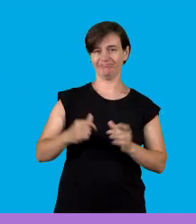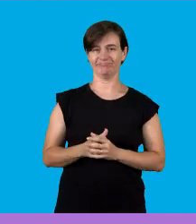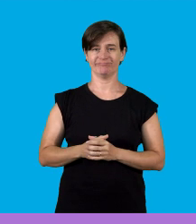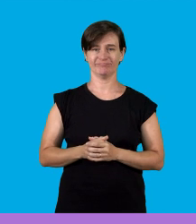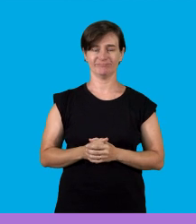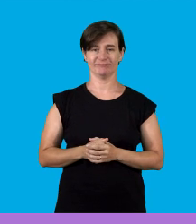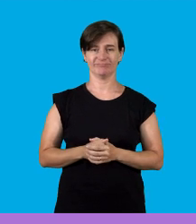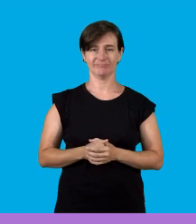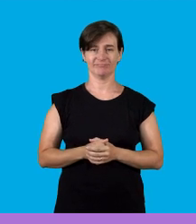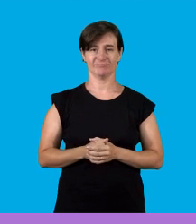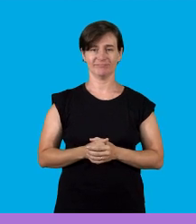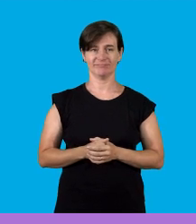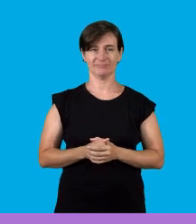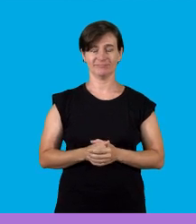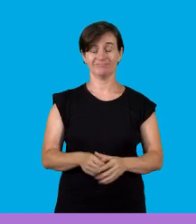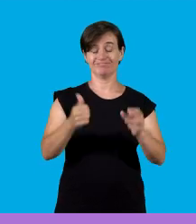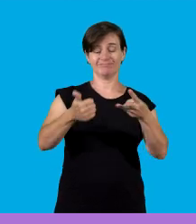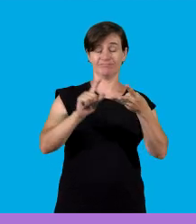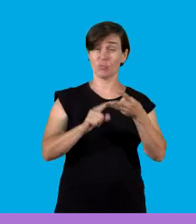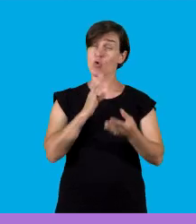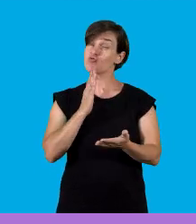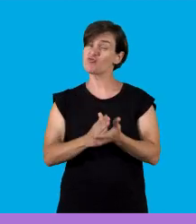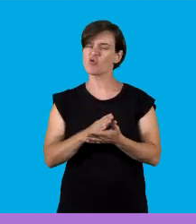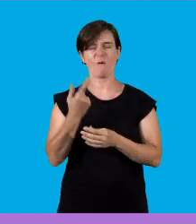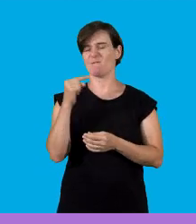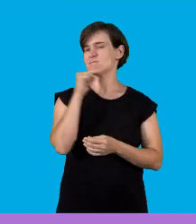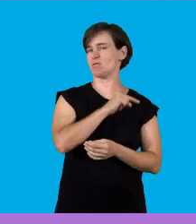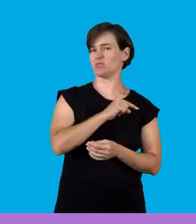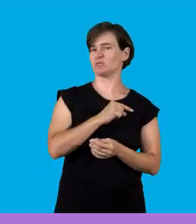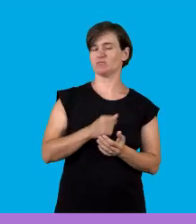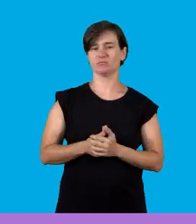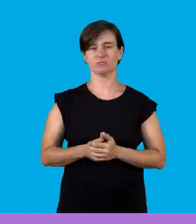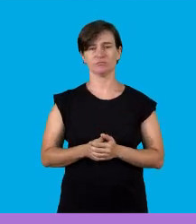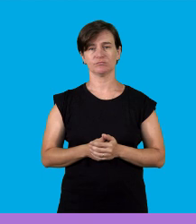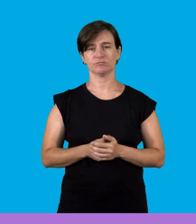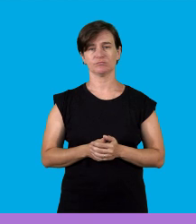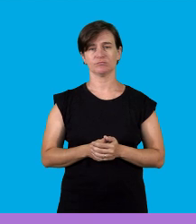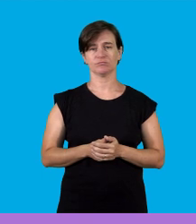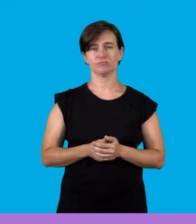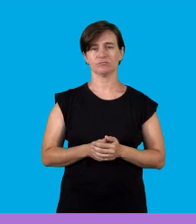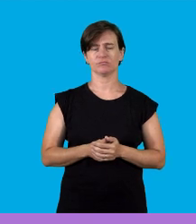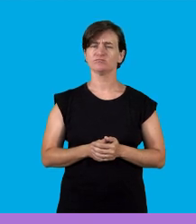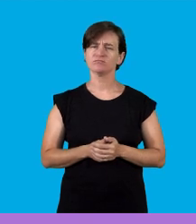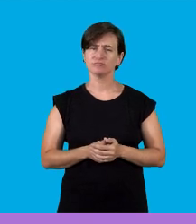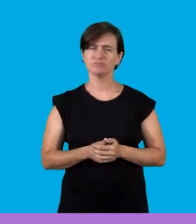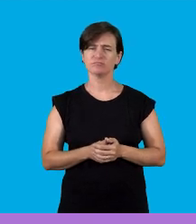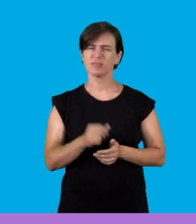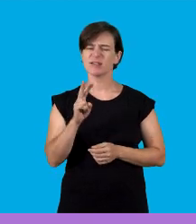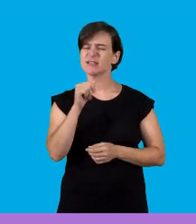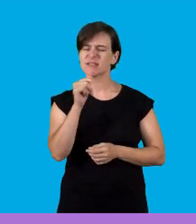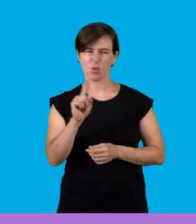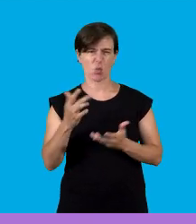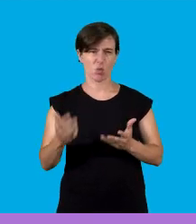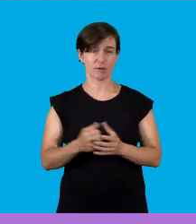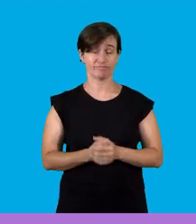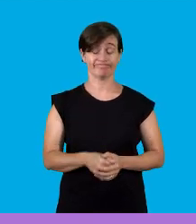kilograms, and so on. All right, let's look at our next question. So the next question says true or false. Let's see what our statement